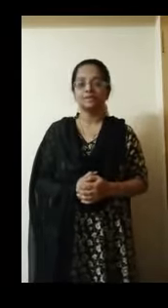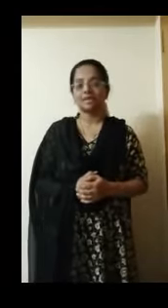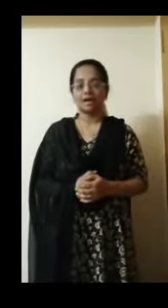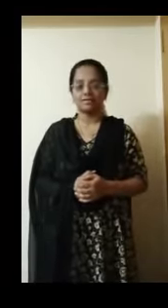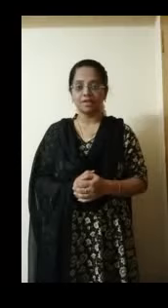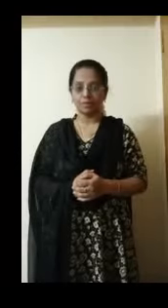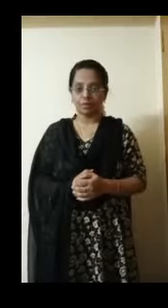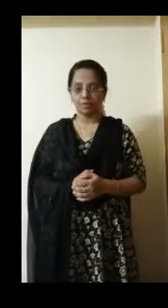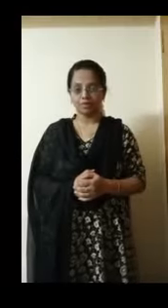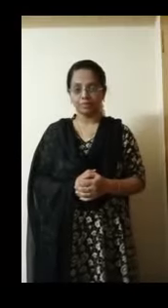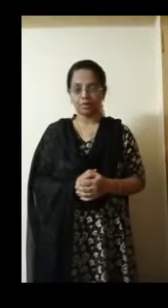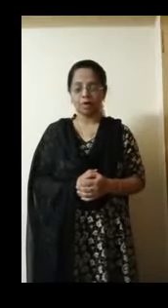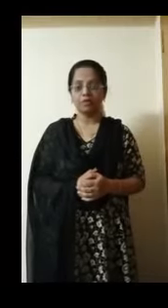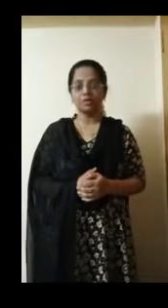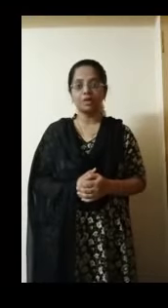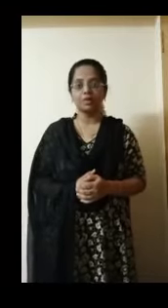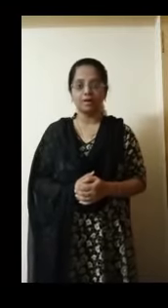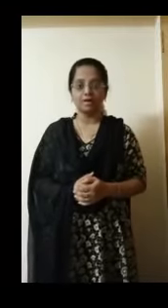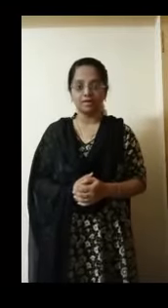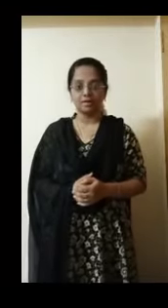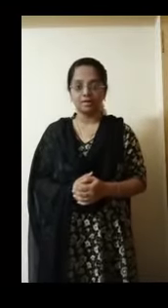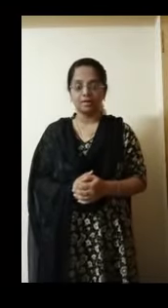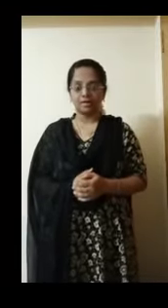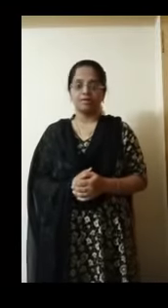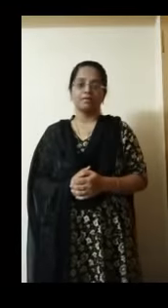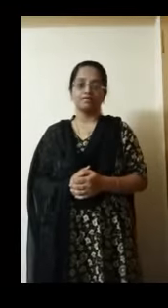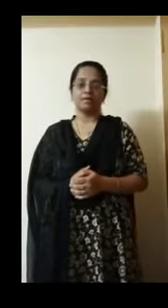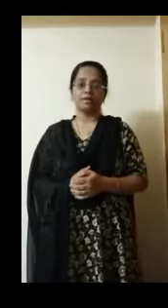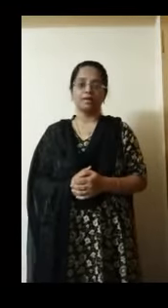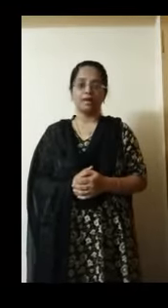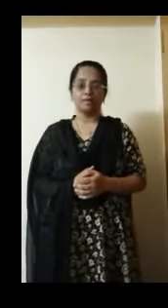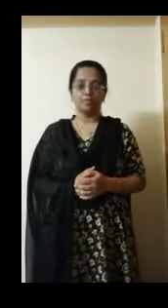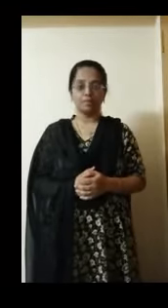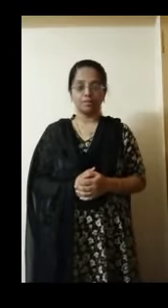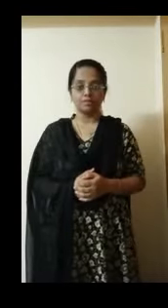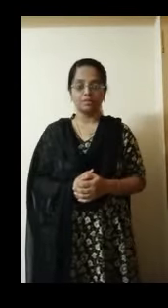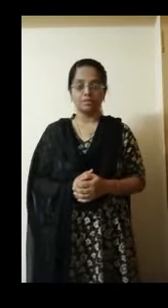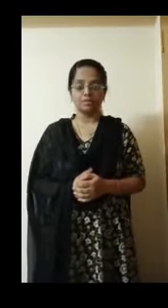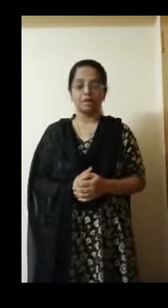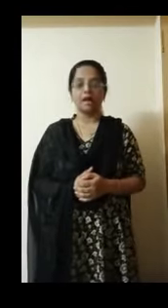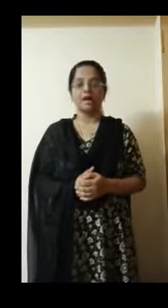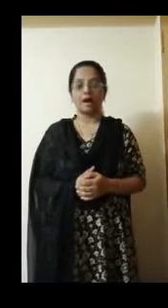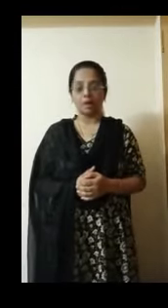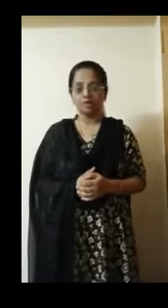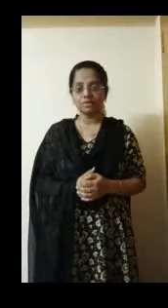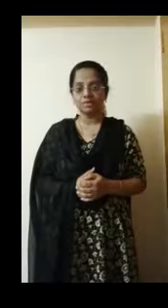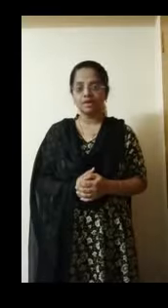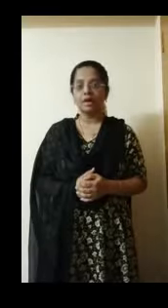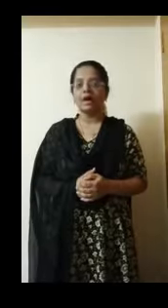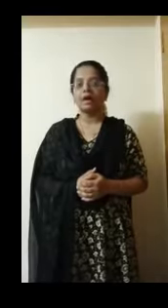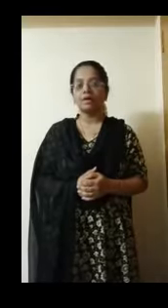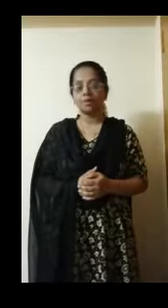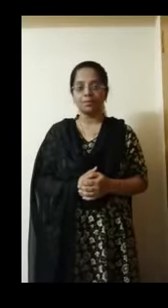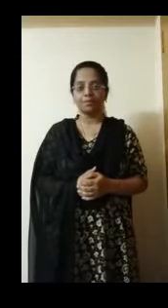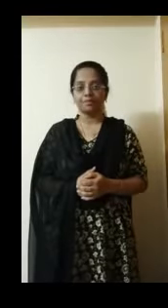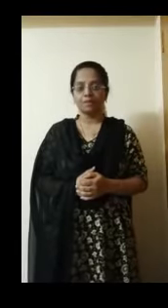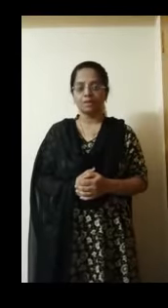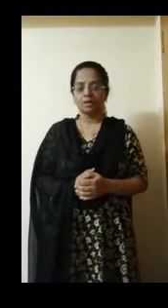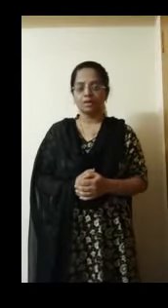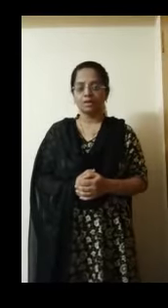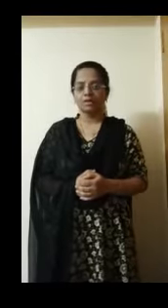we shall start with the poem of Unit 1. The name of the poem is A House, A